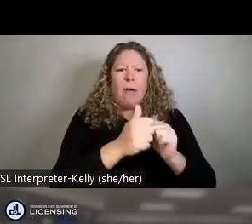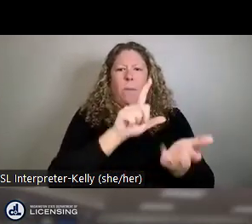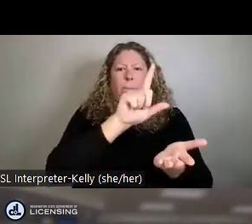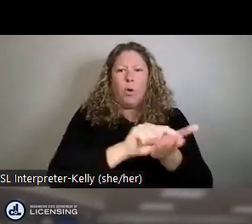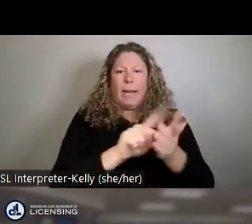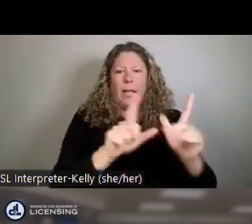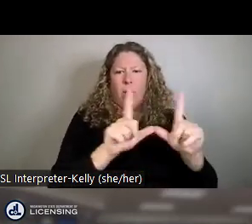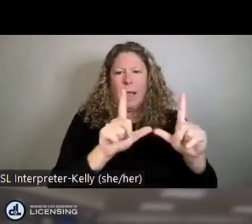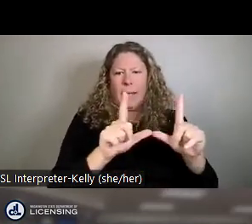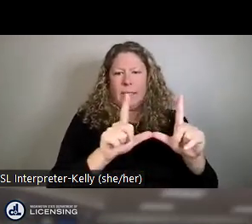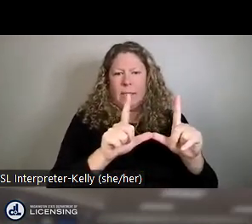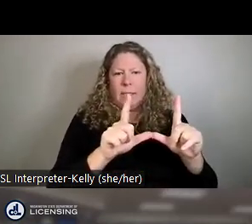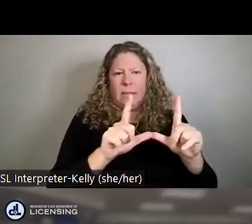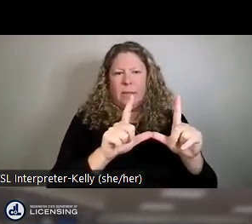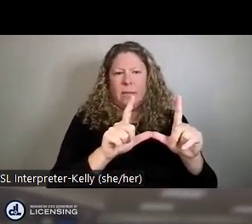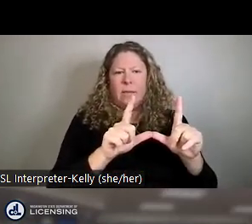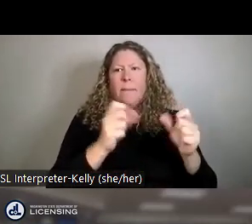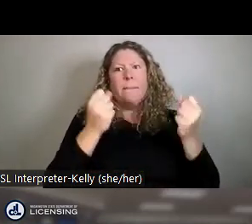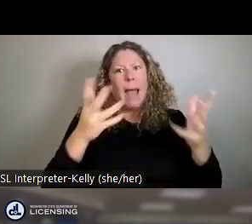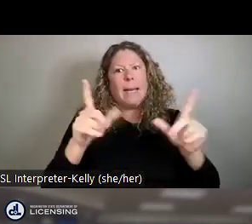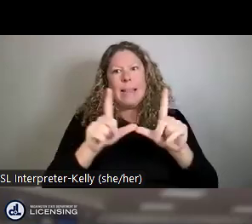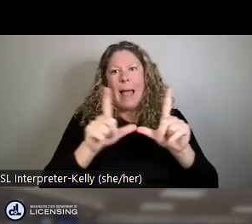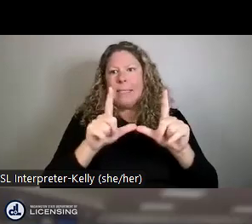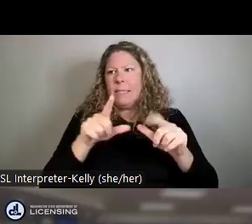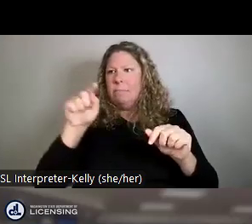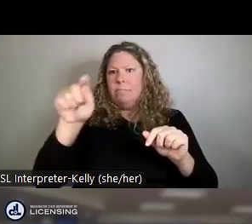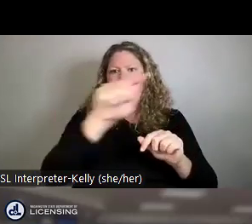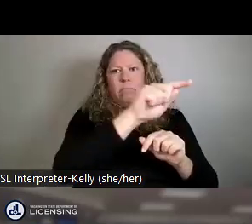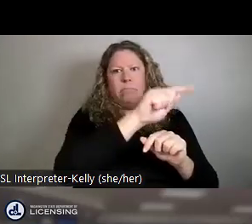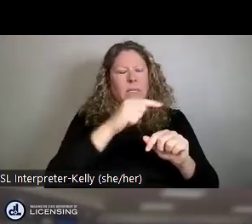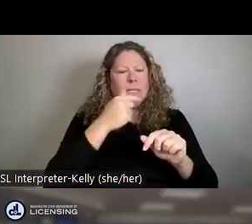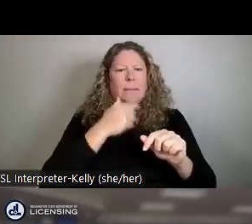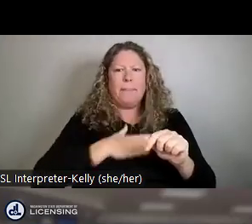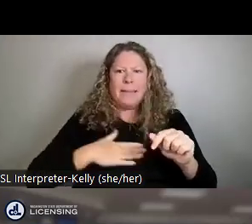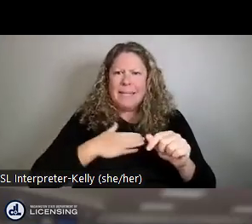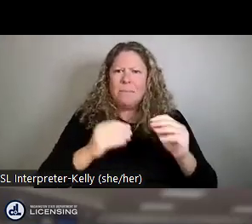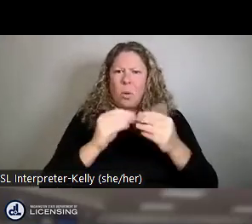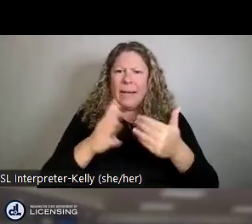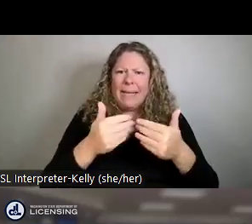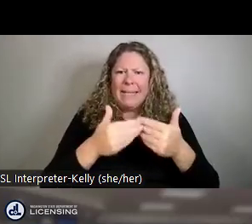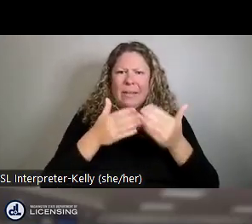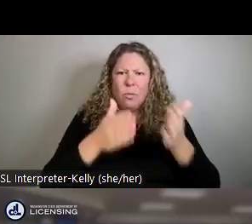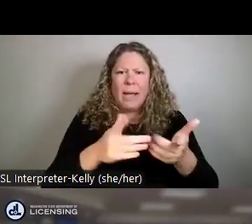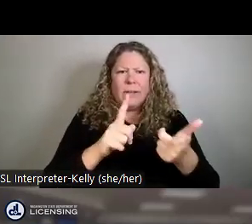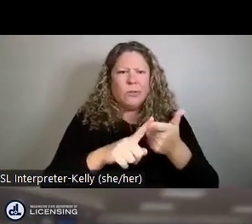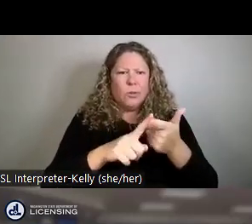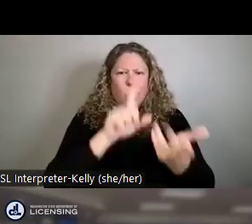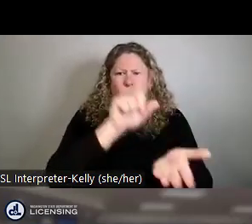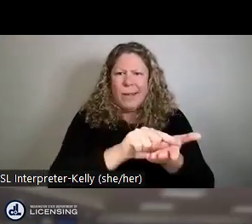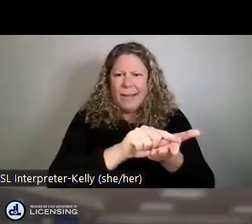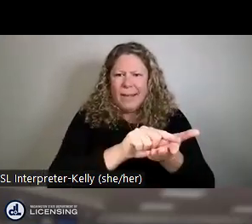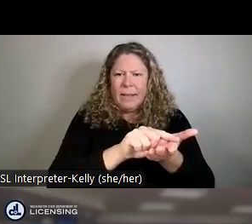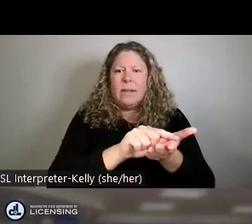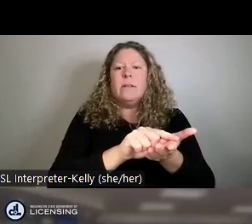came from multiple licensing areas asking for an easier way, and our team collaborated with system experts to work on some